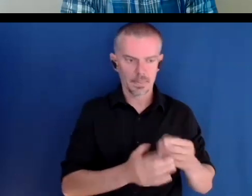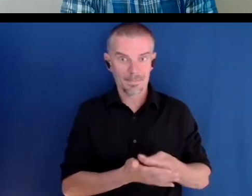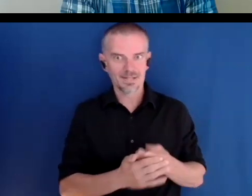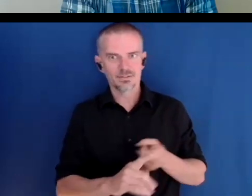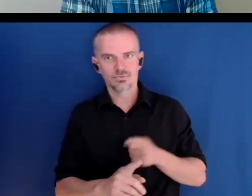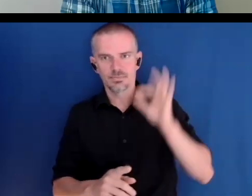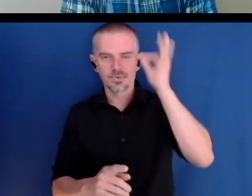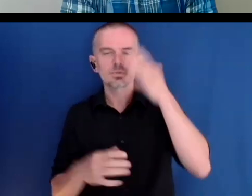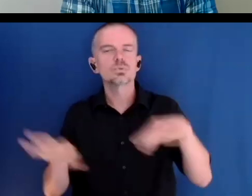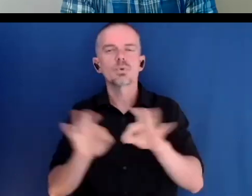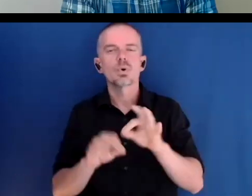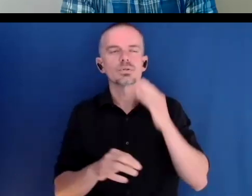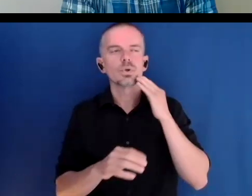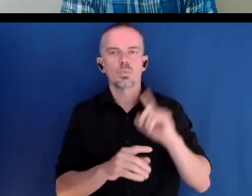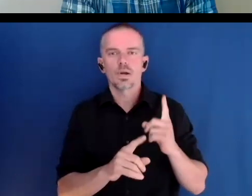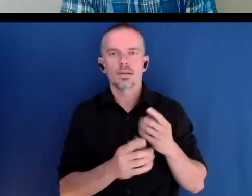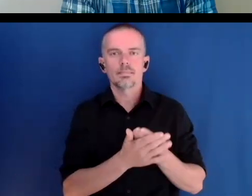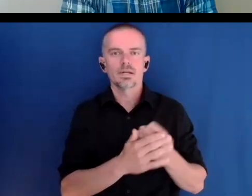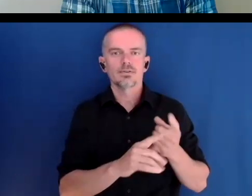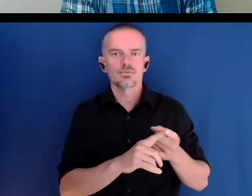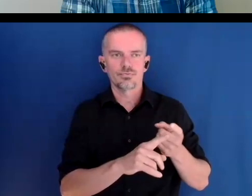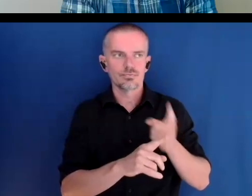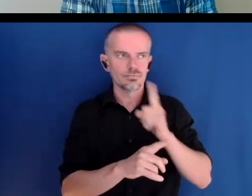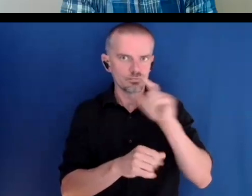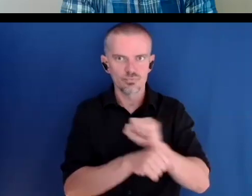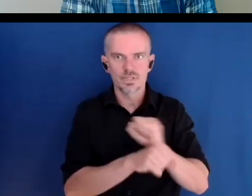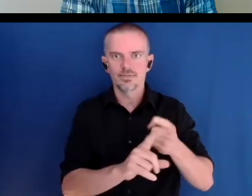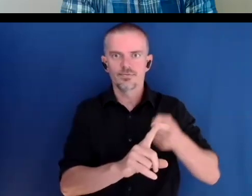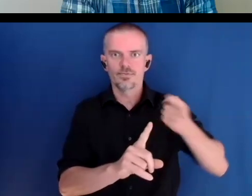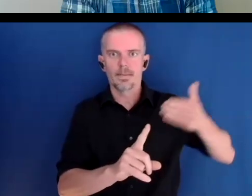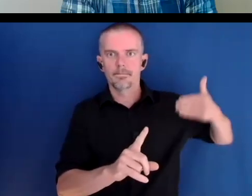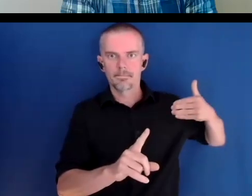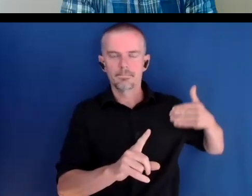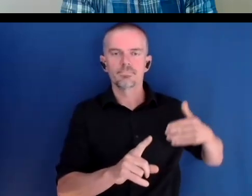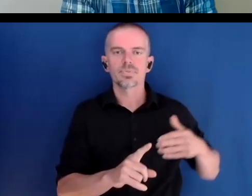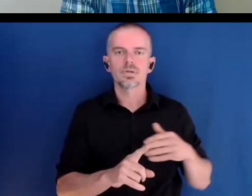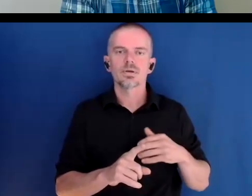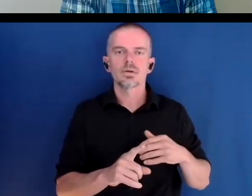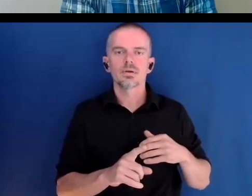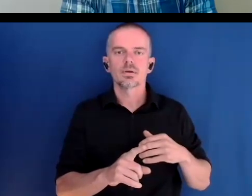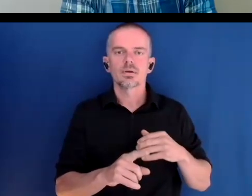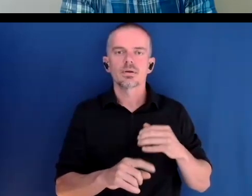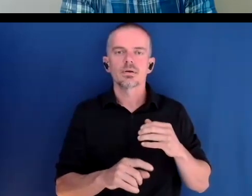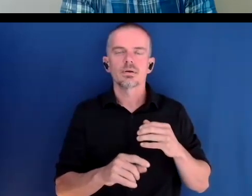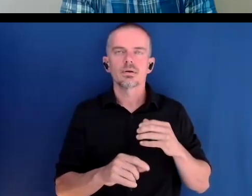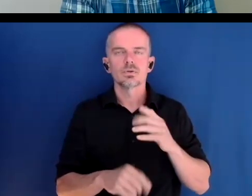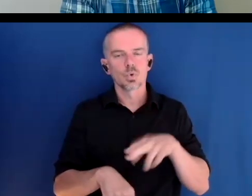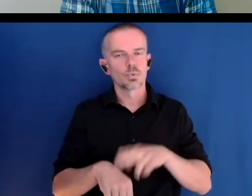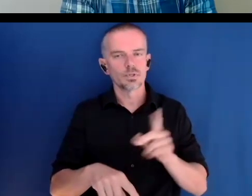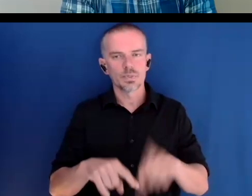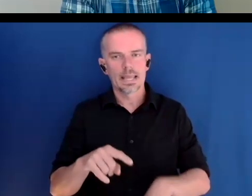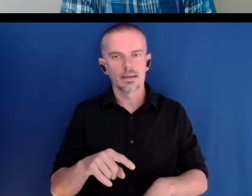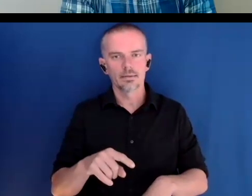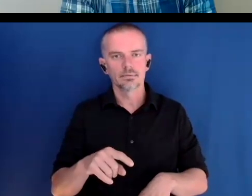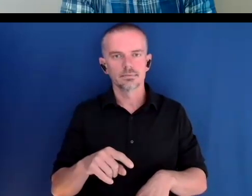source, because Fed to Fed usually can't happen. There are a few agencies that are allowed to have their